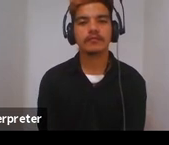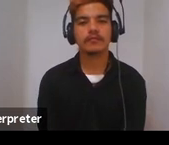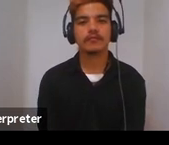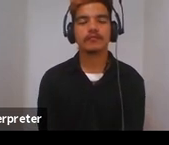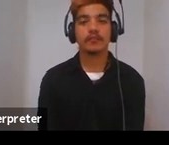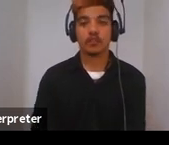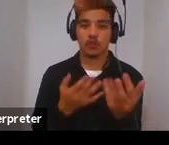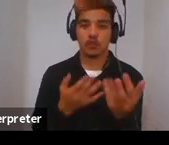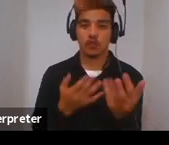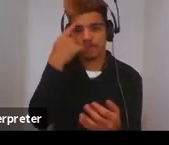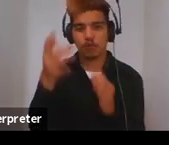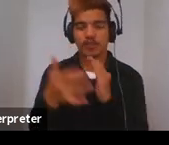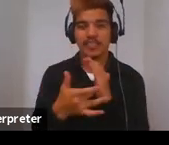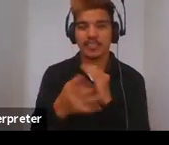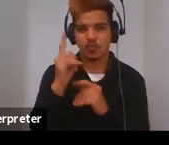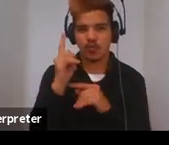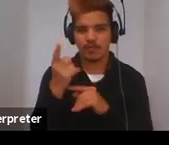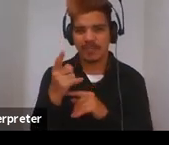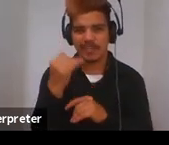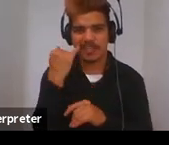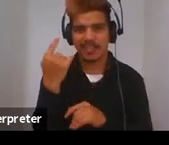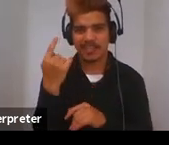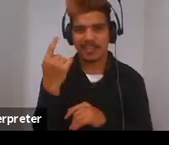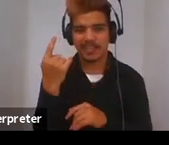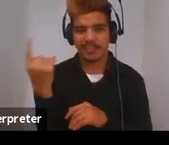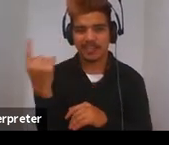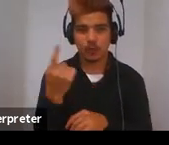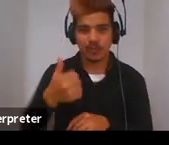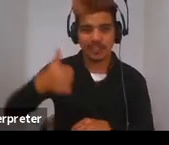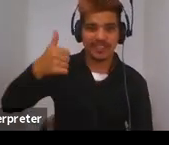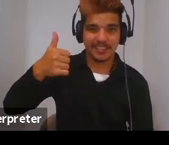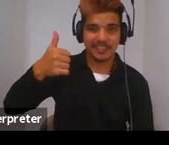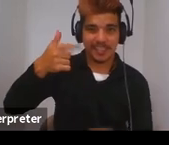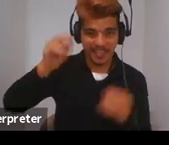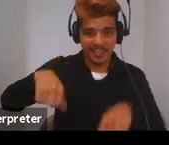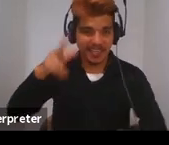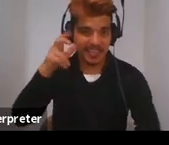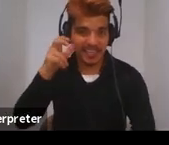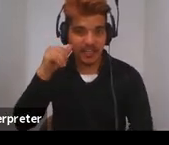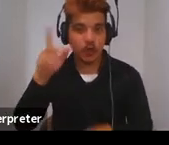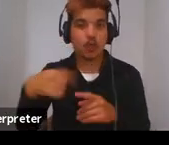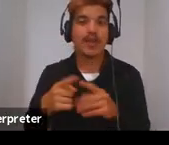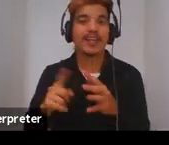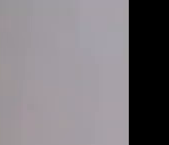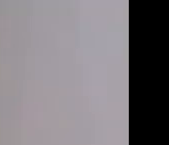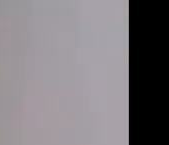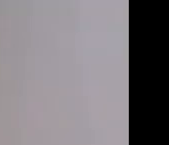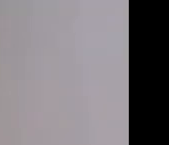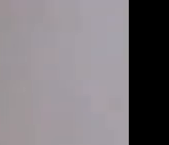Just wait for technology for 1 minute. And if someone would just give me a thumbs up that they can hear the video when it starts, that would be